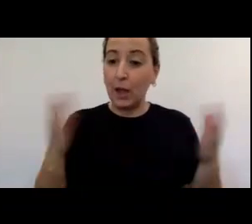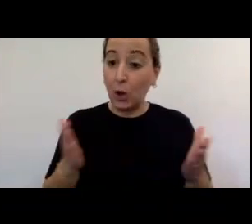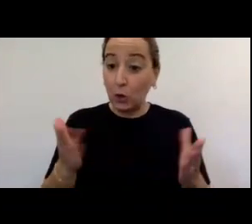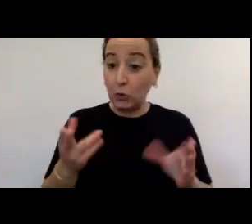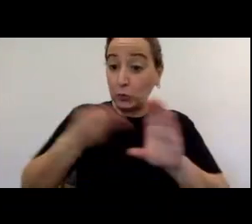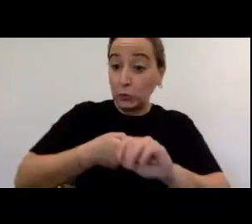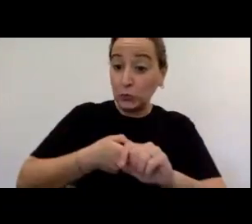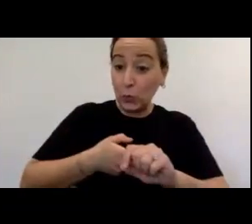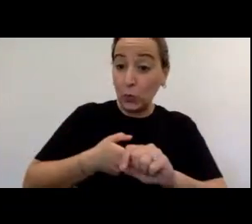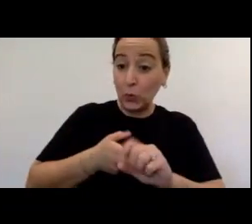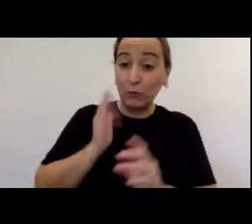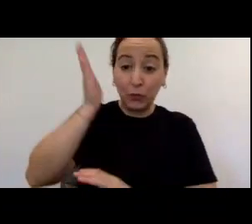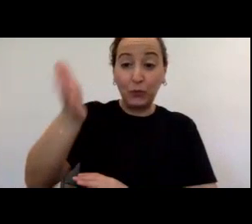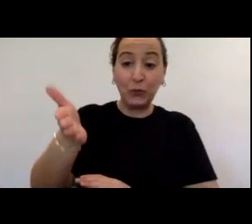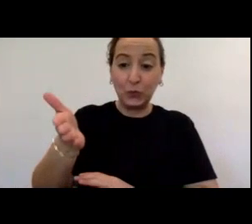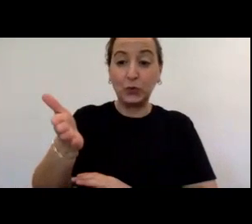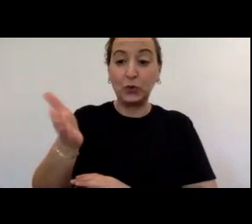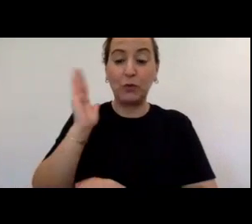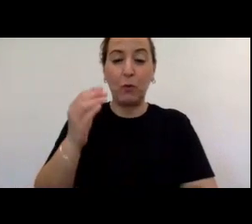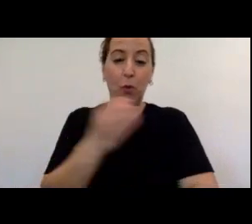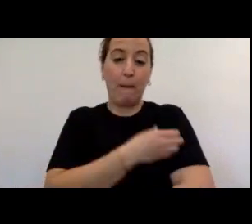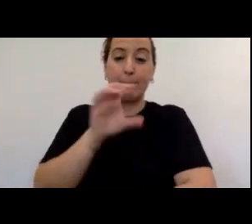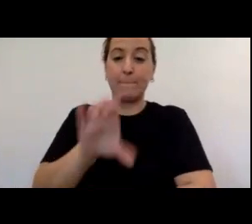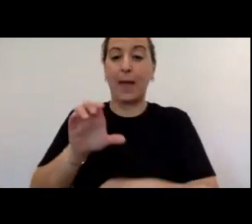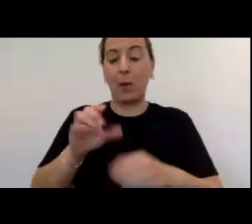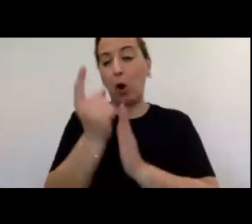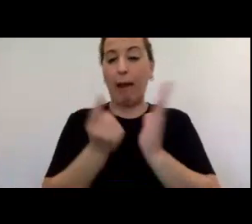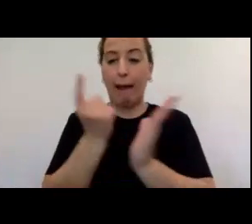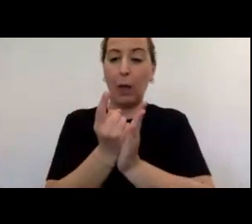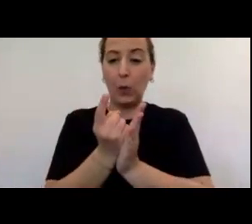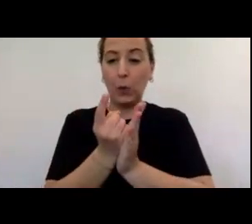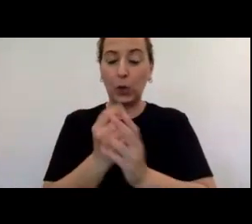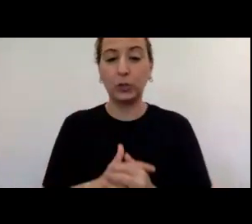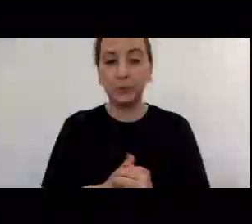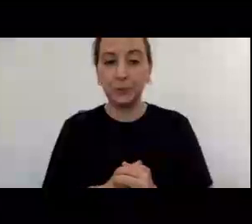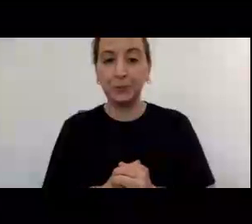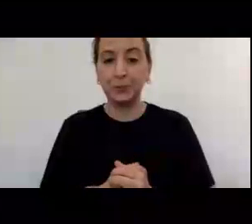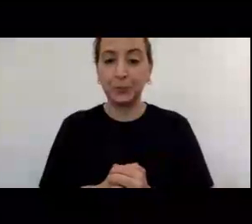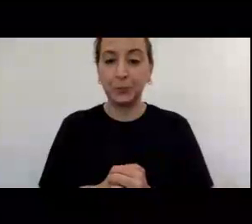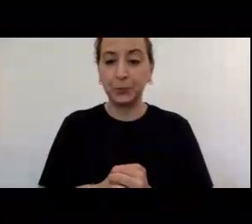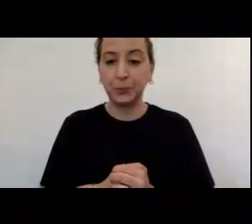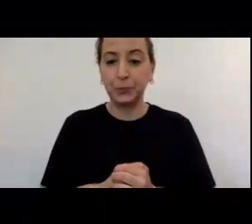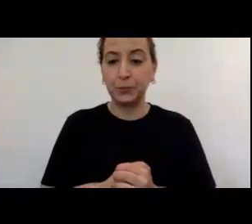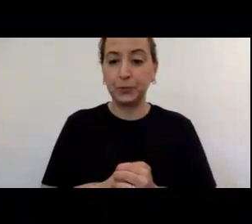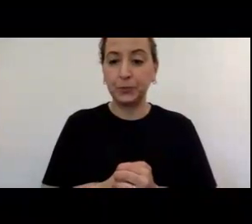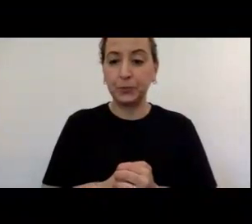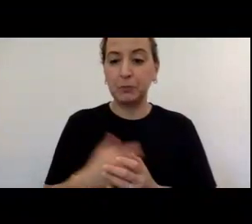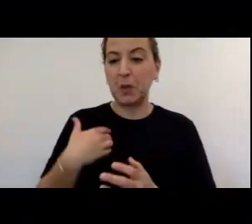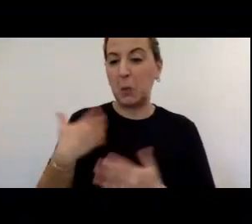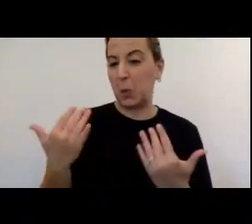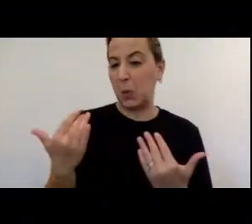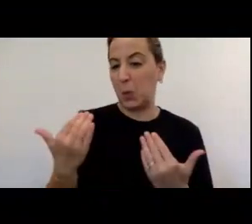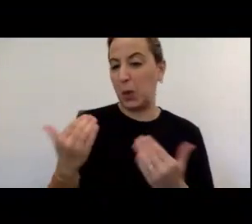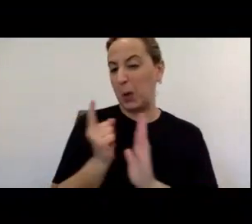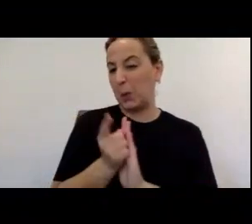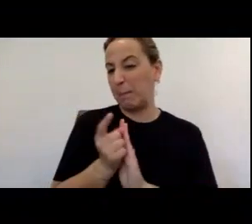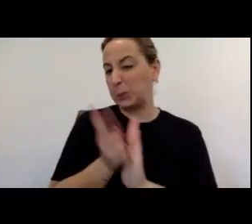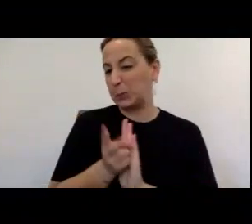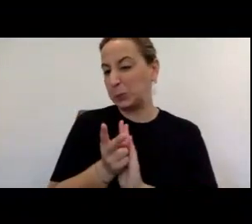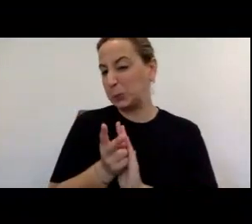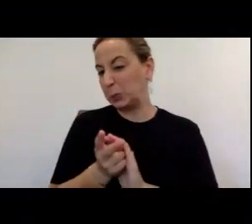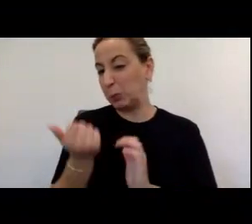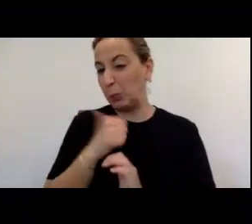us for future Fair Housing and Power Hours as well. I will hold on the line for just a minute yet to see if there's any other